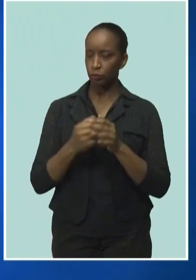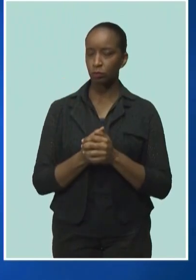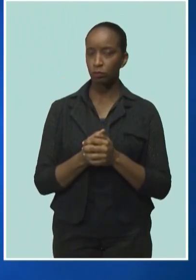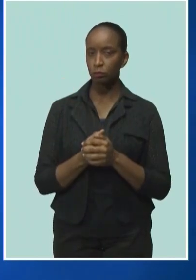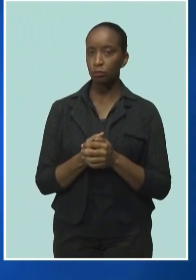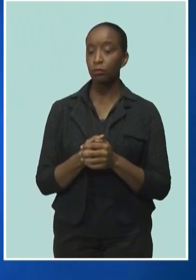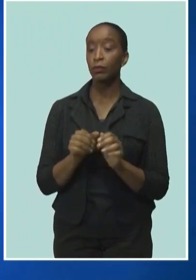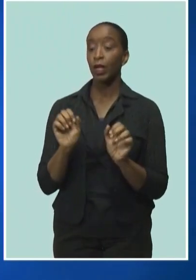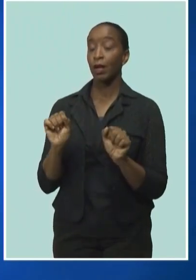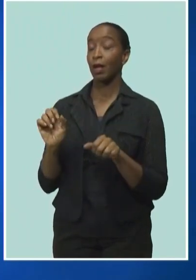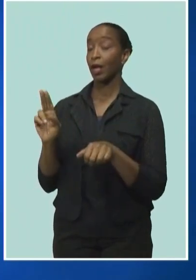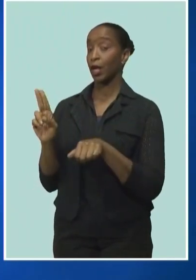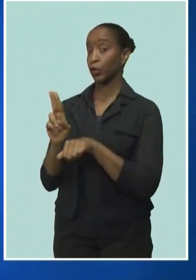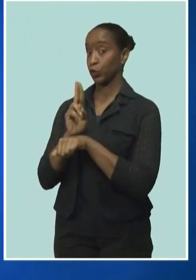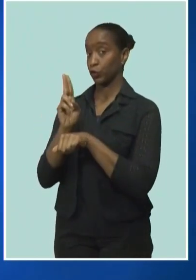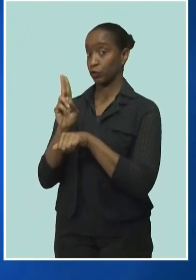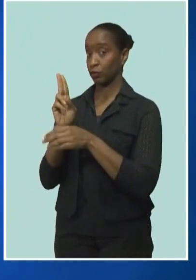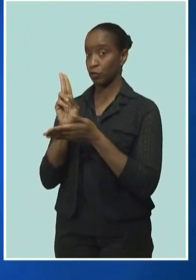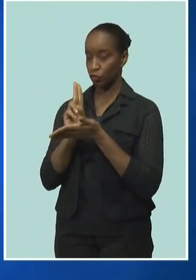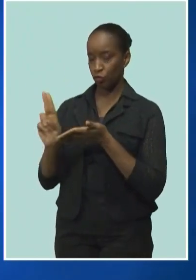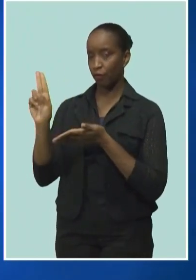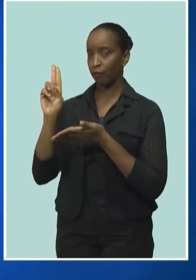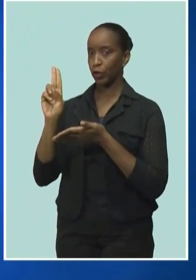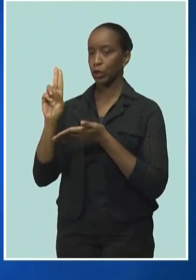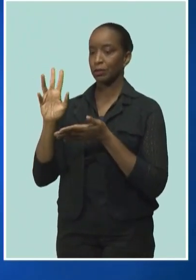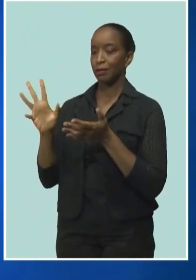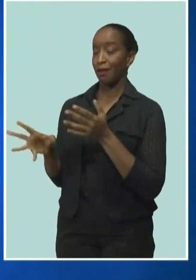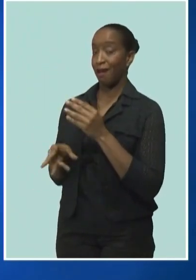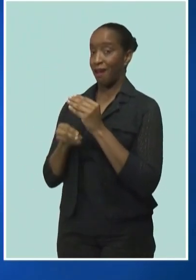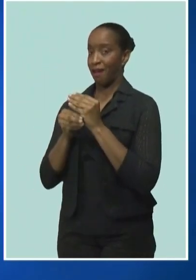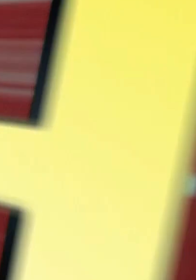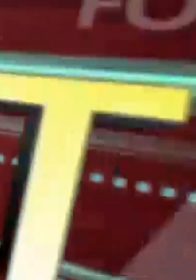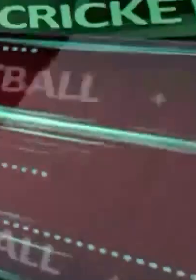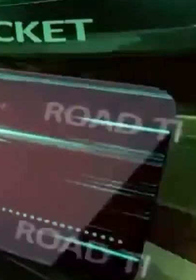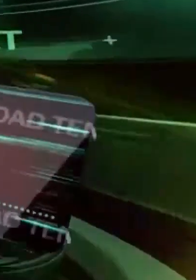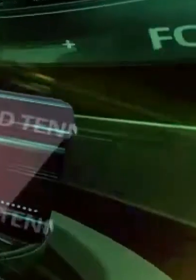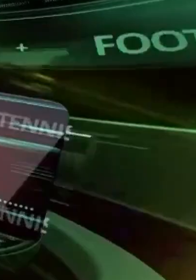the second pillar of research into play.